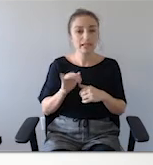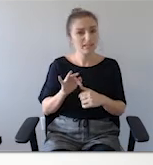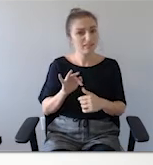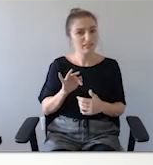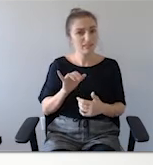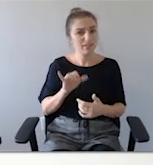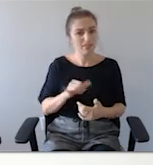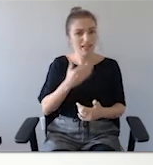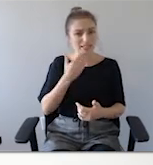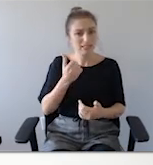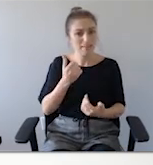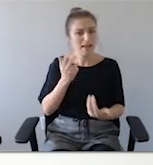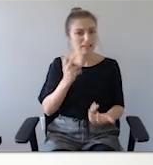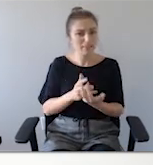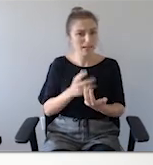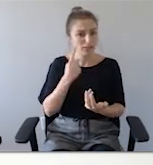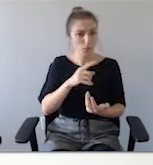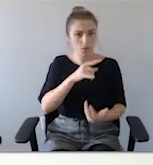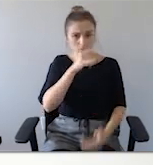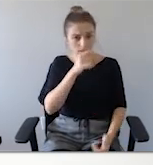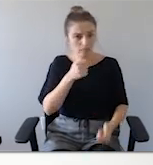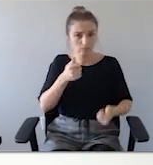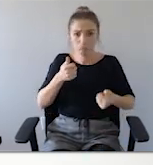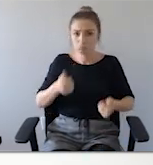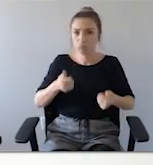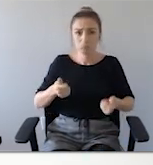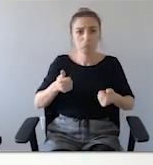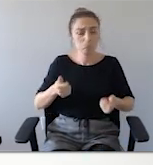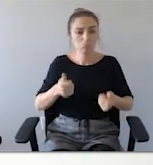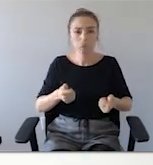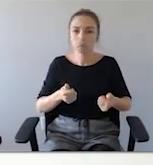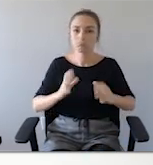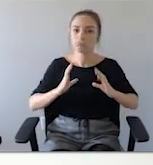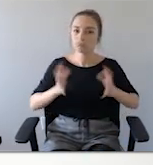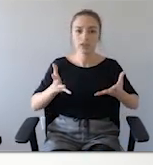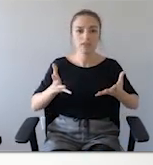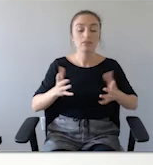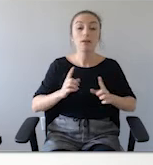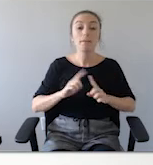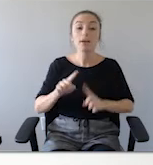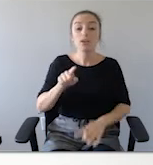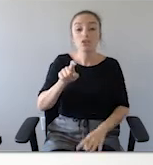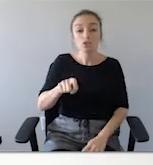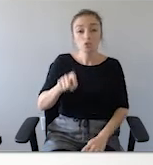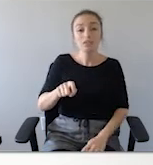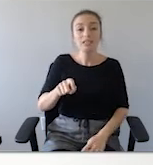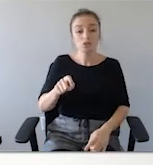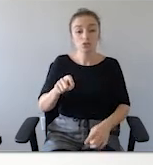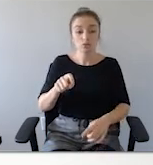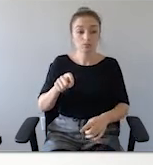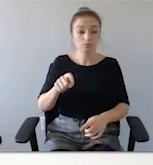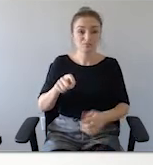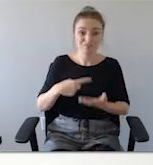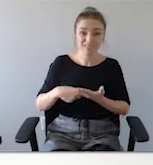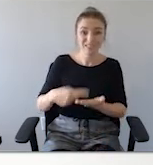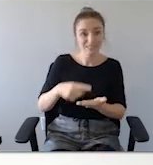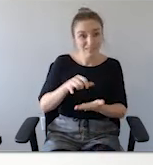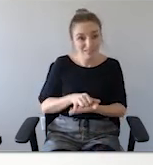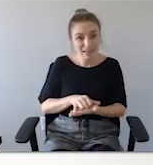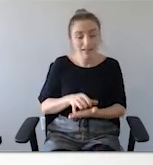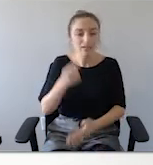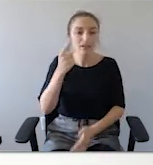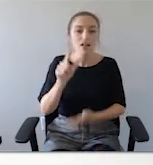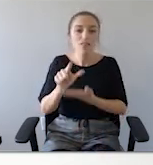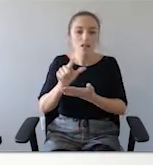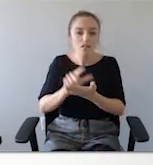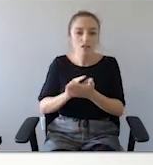and that's working, then that's fine, but you need to be part of that discussion. The law requires